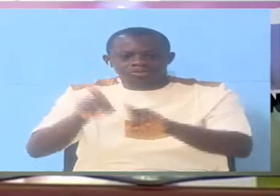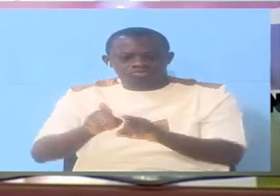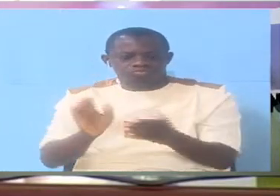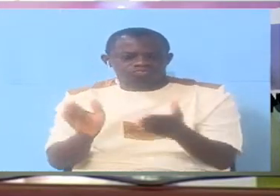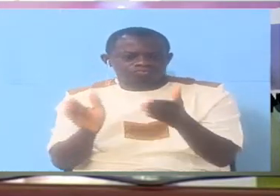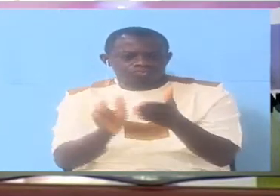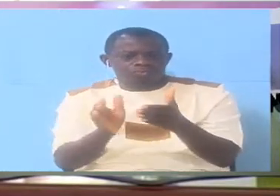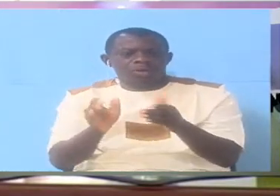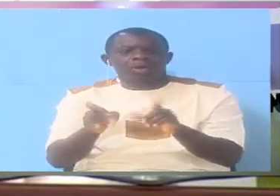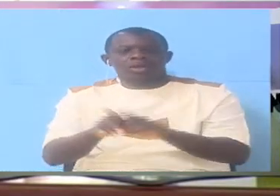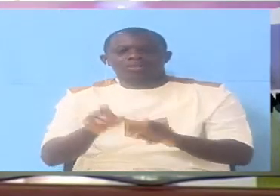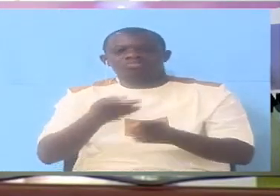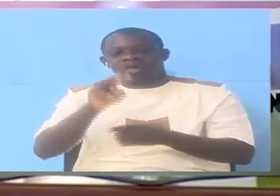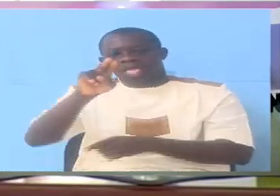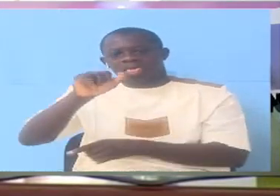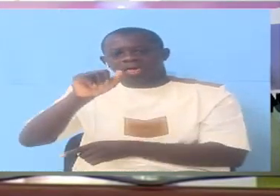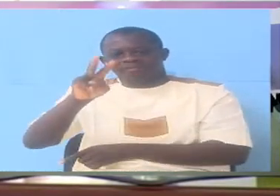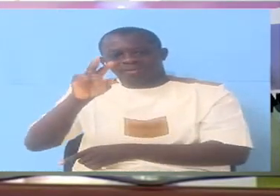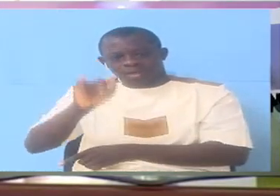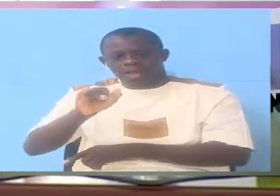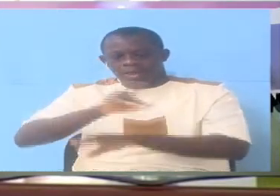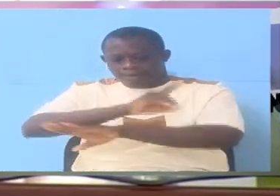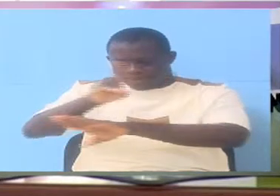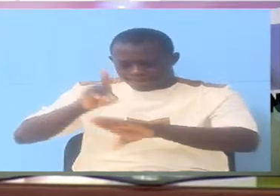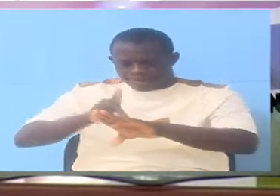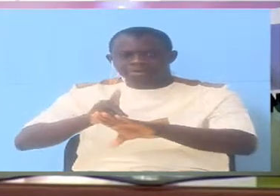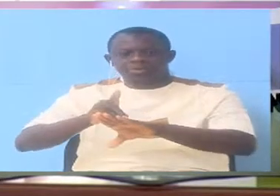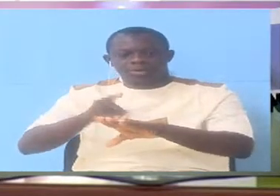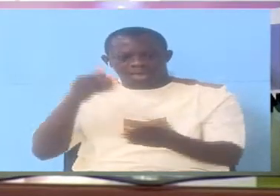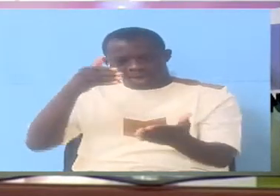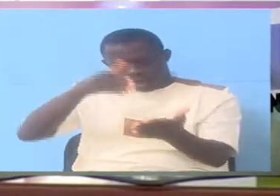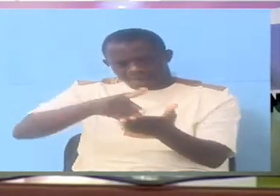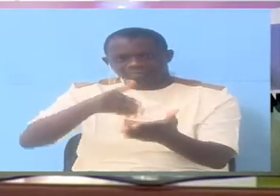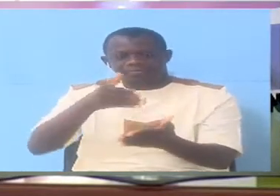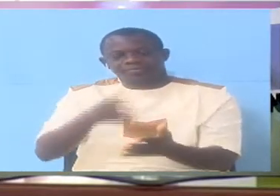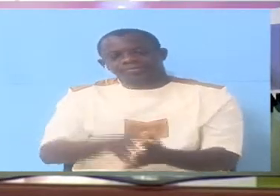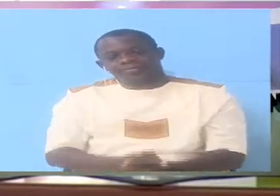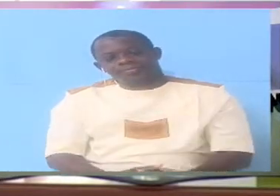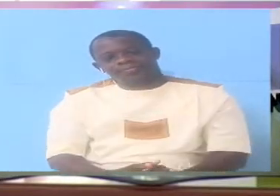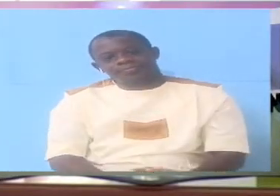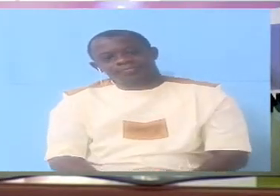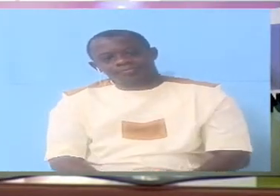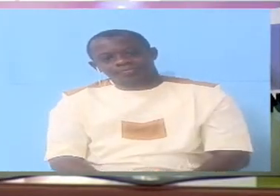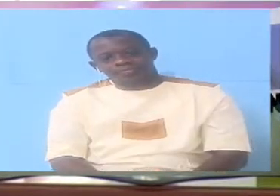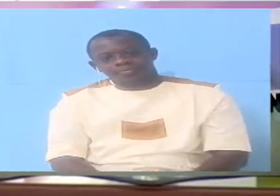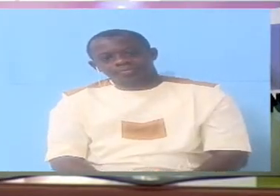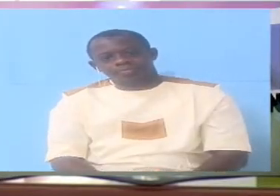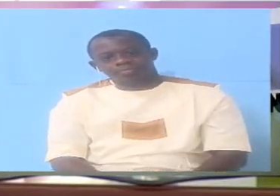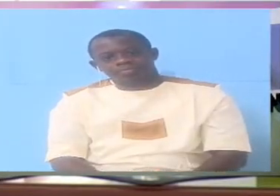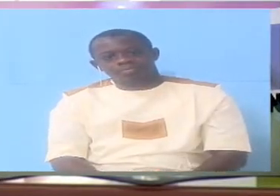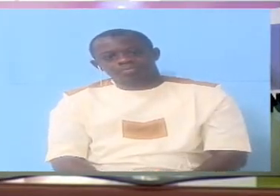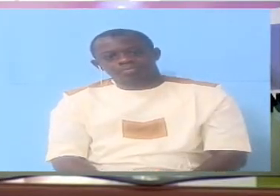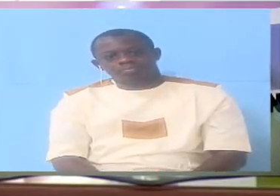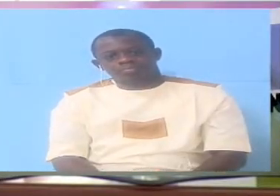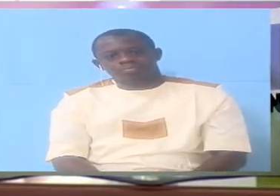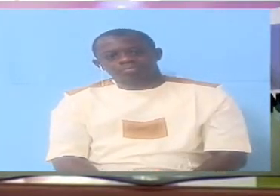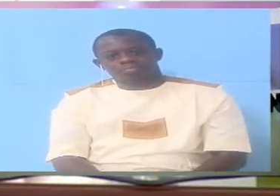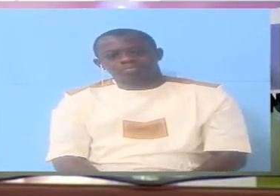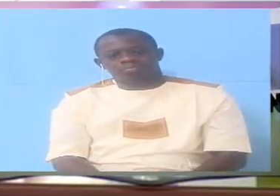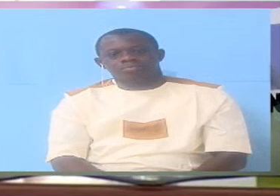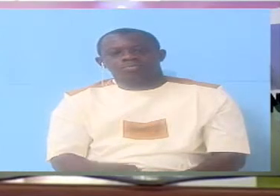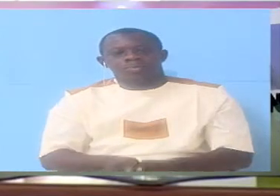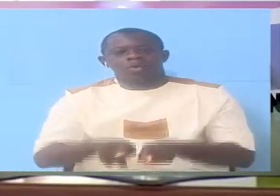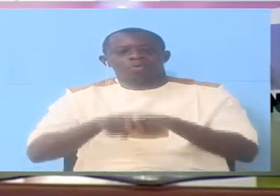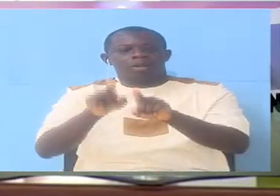googu ñuy wax GNS Fatima ci la dal di teer nag ci foofu nga xam ne moo di place Naval jetty bi. With